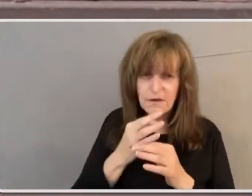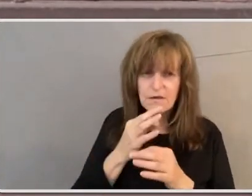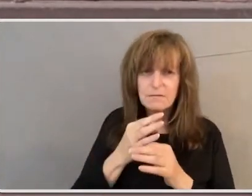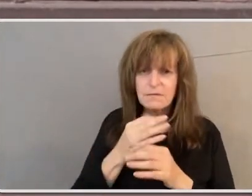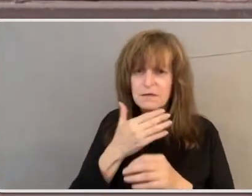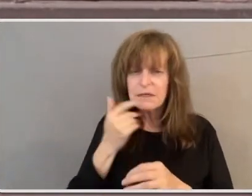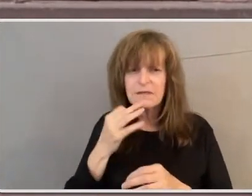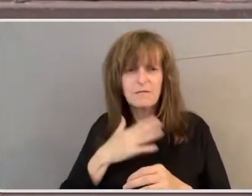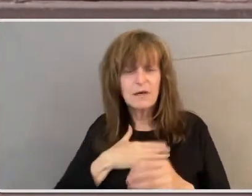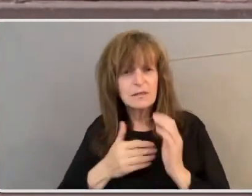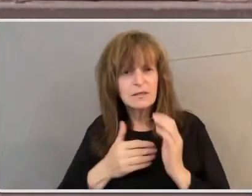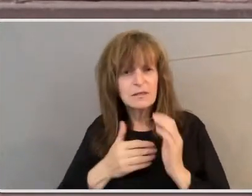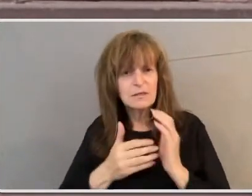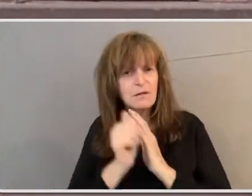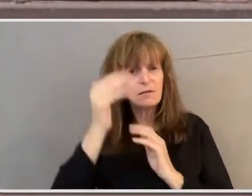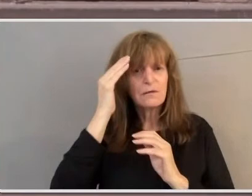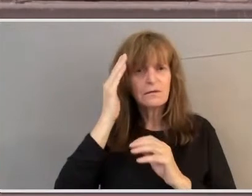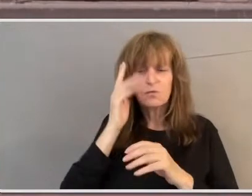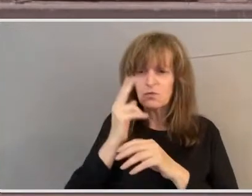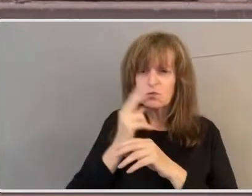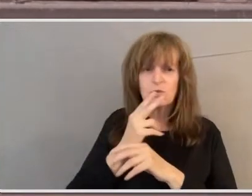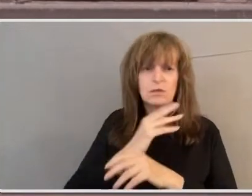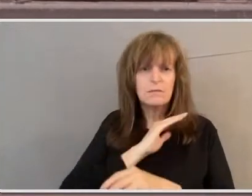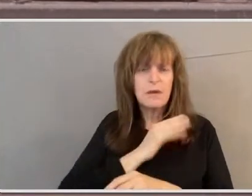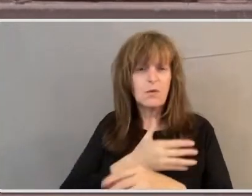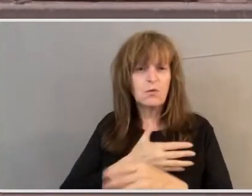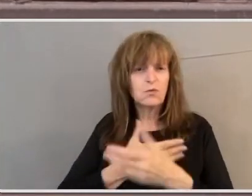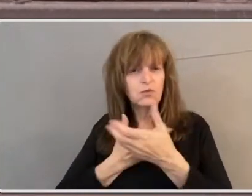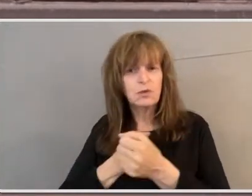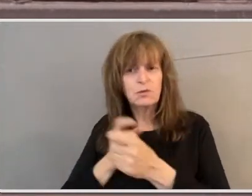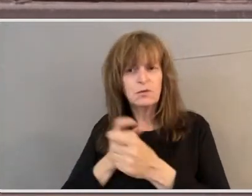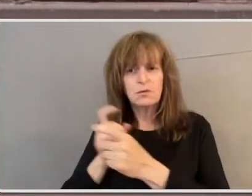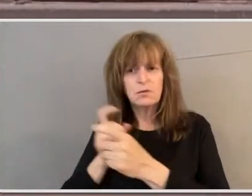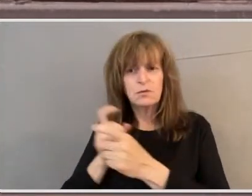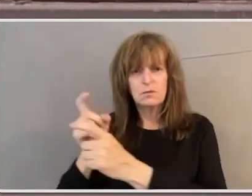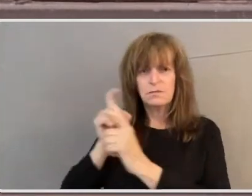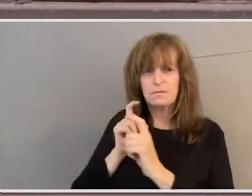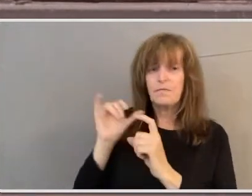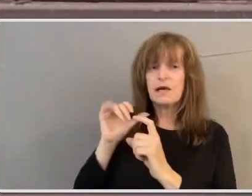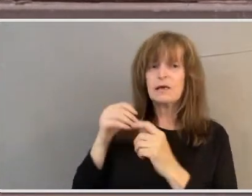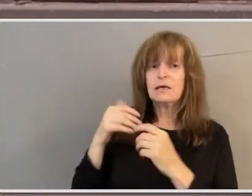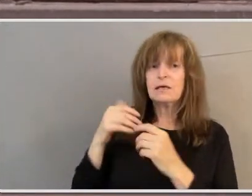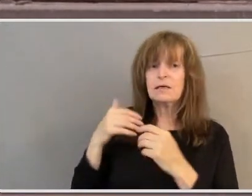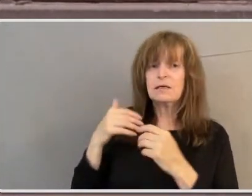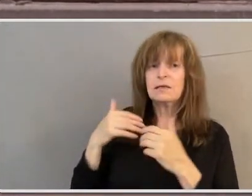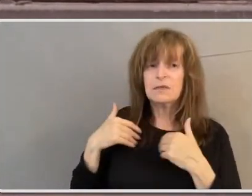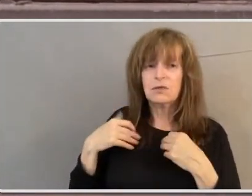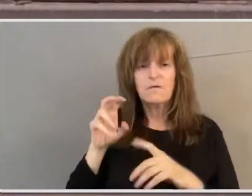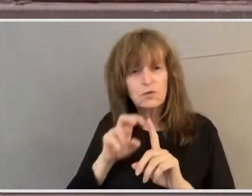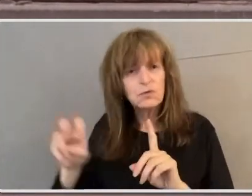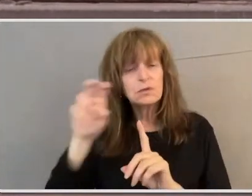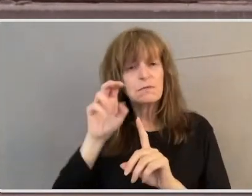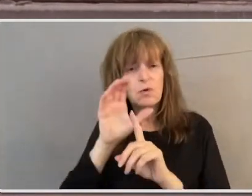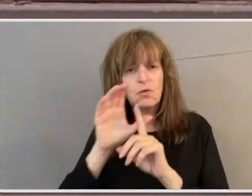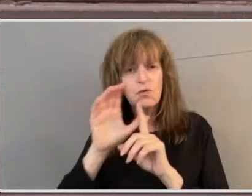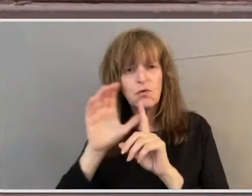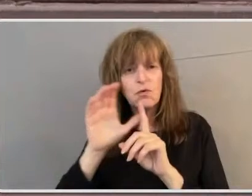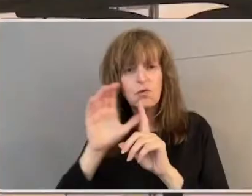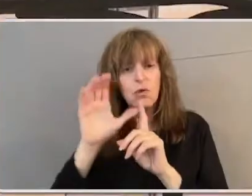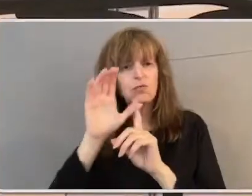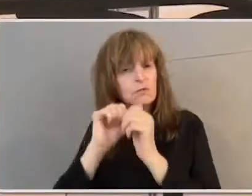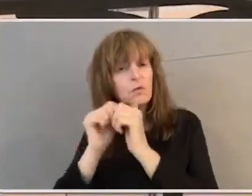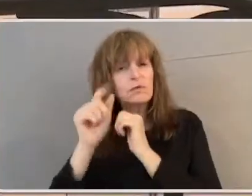trust reposed in me as Minister of Tourism, Culture and Sport of the Province of Ontario, so help me